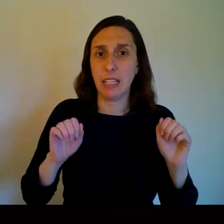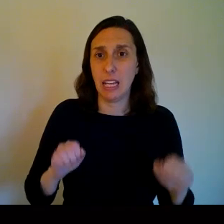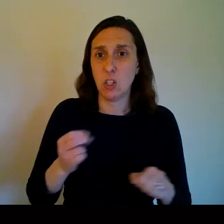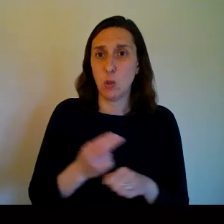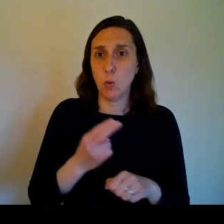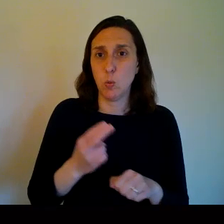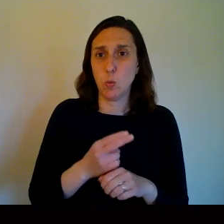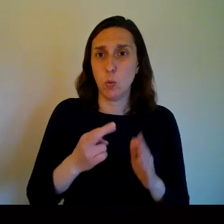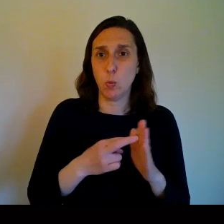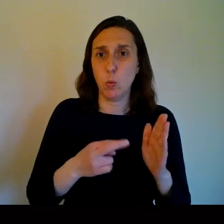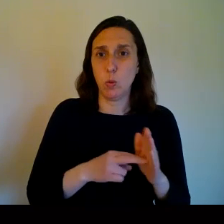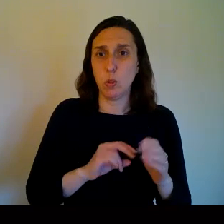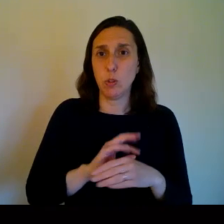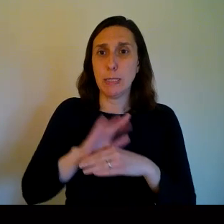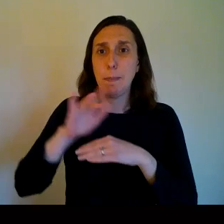to spill into each other.